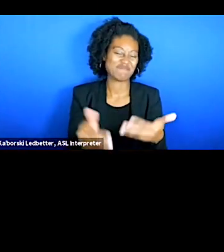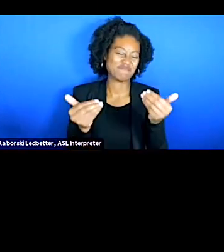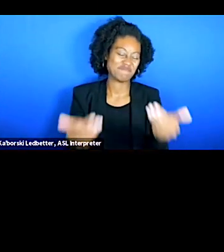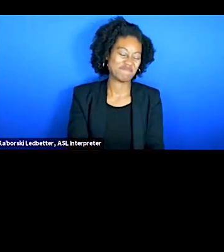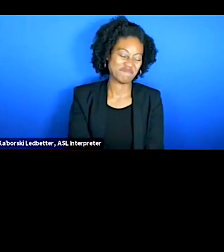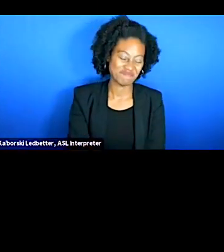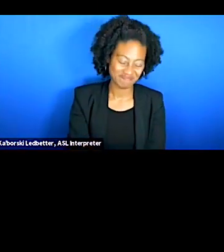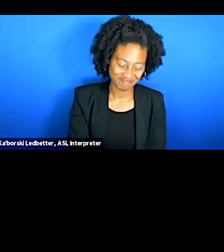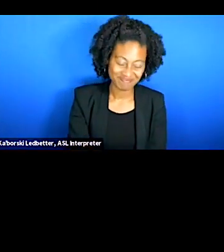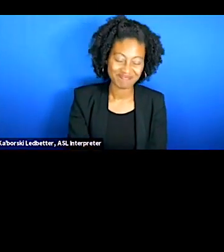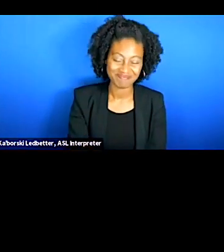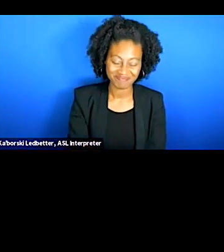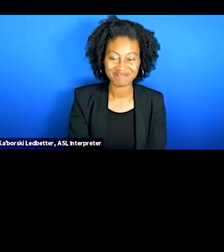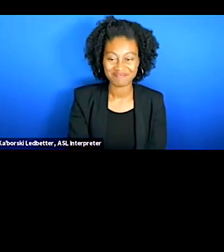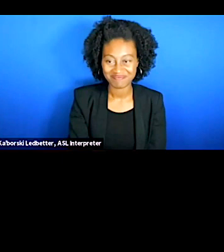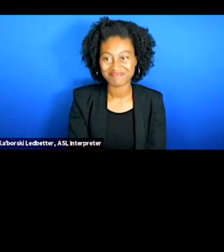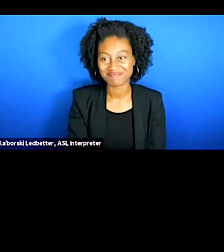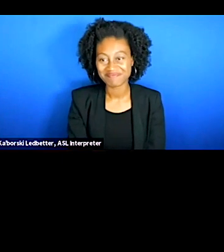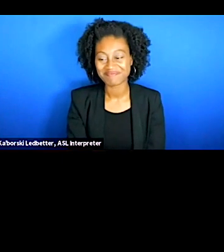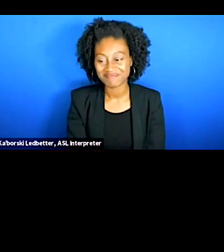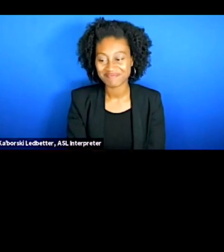what everybody thinks.